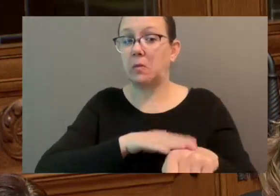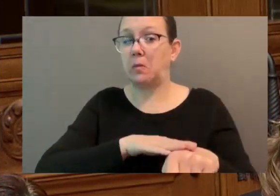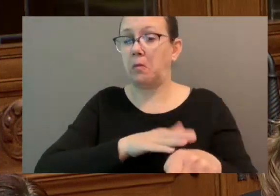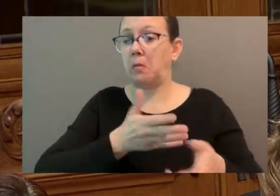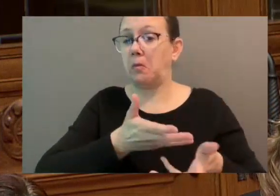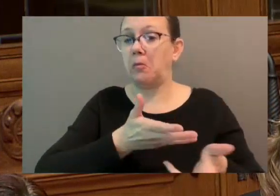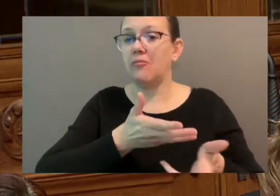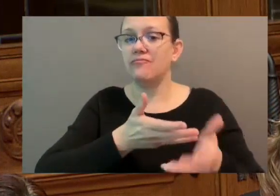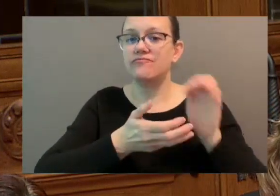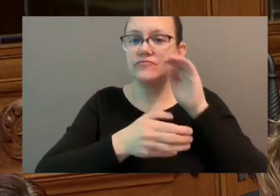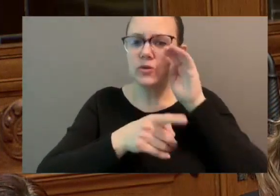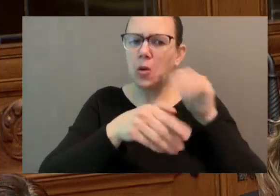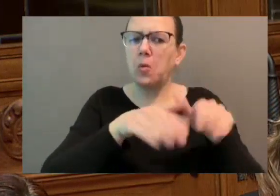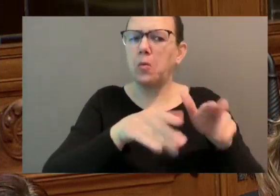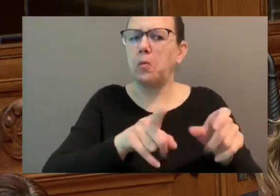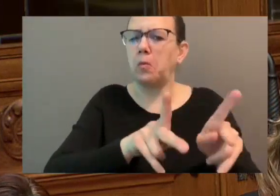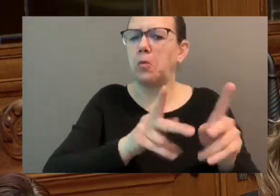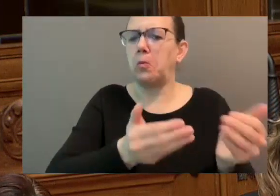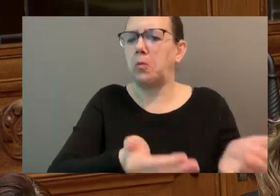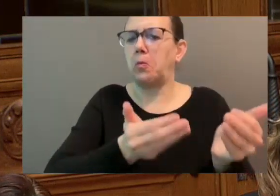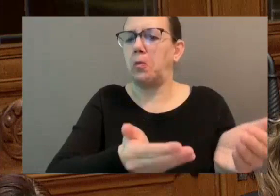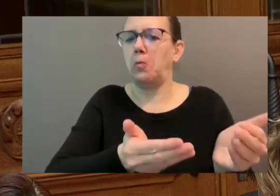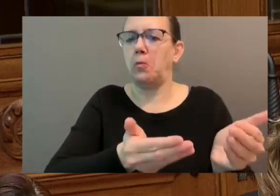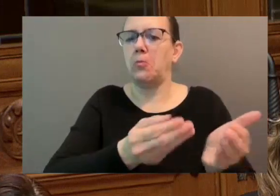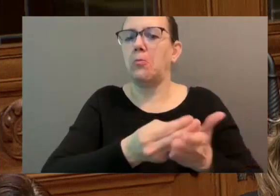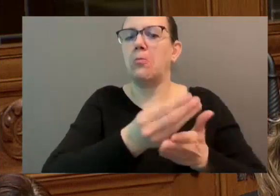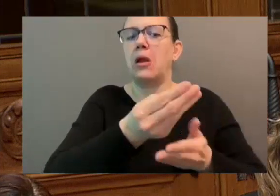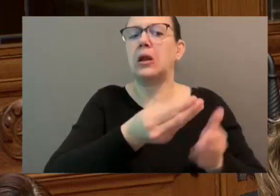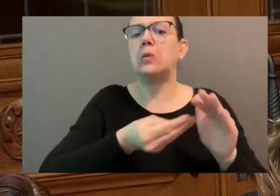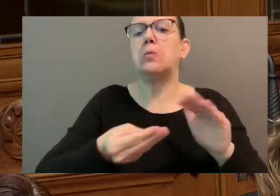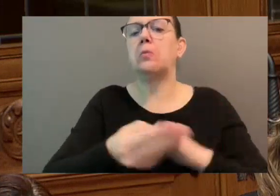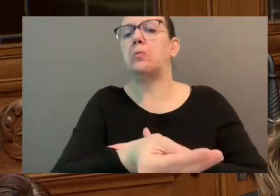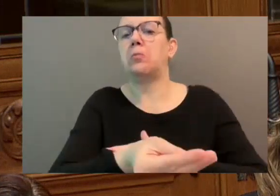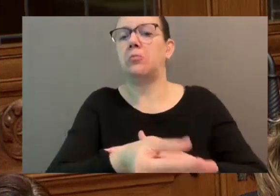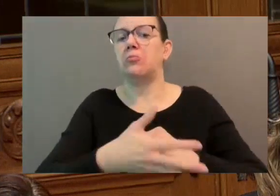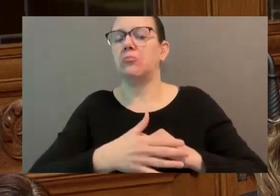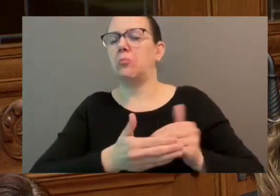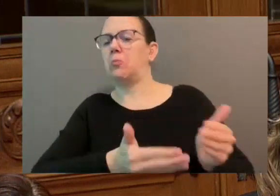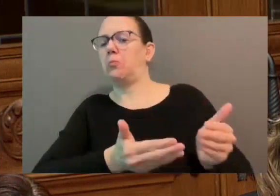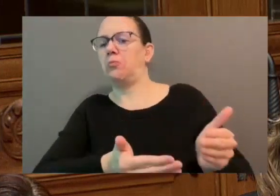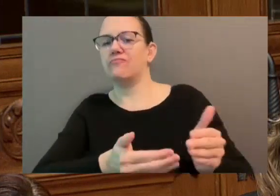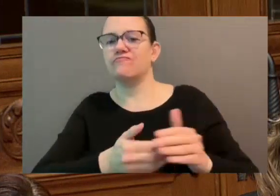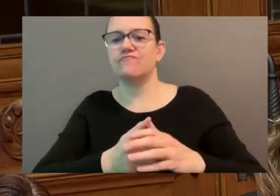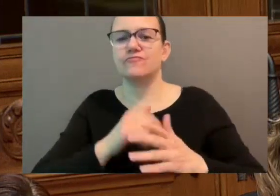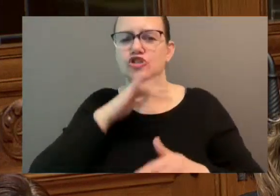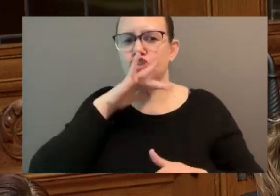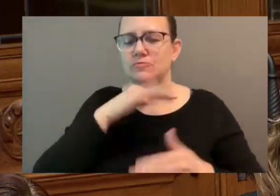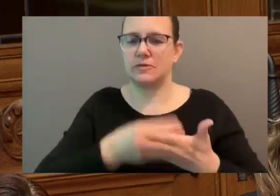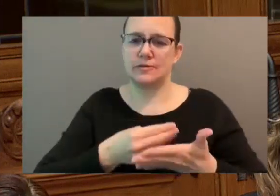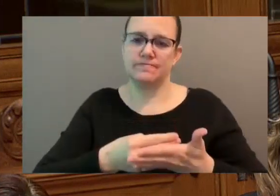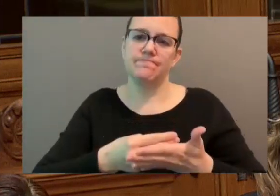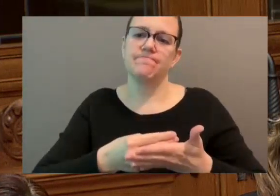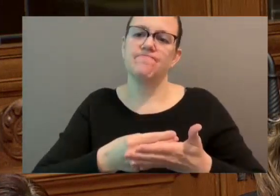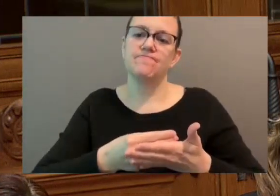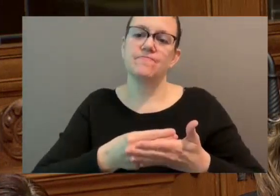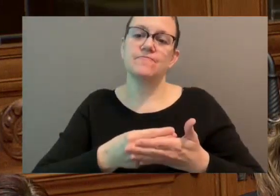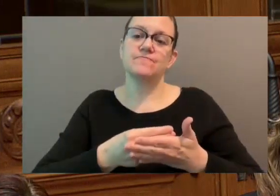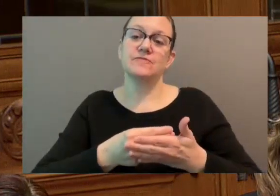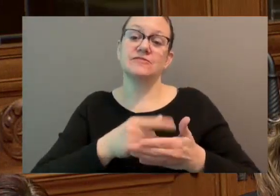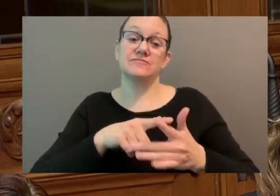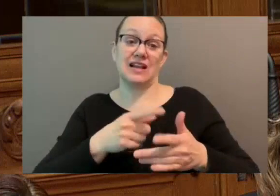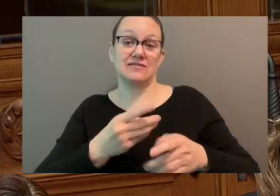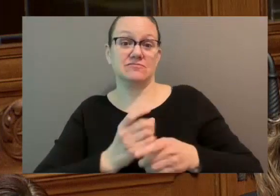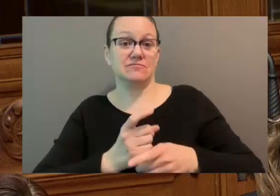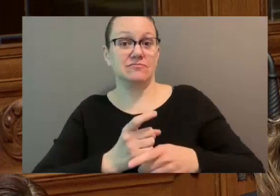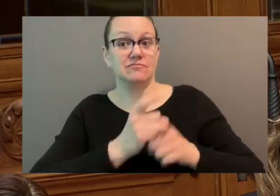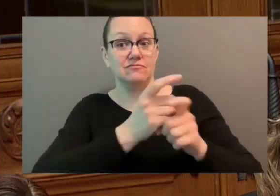Clean BC grant money. Dirty dollars from Clean BC grant money. Mr. Speaker, BC taxpayers